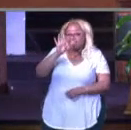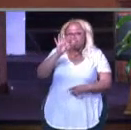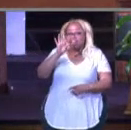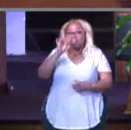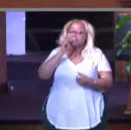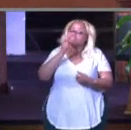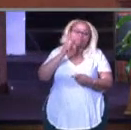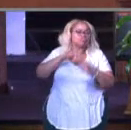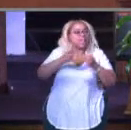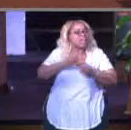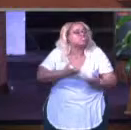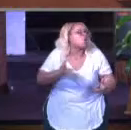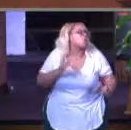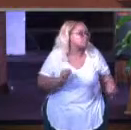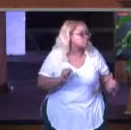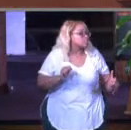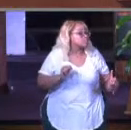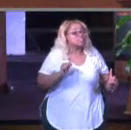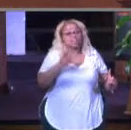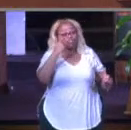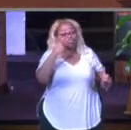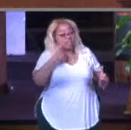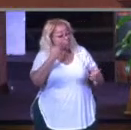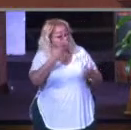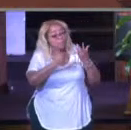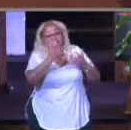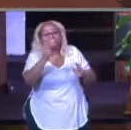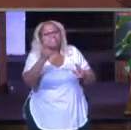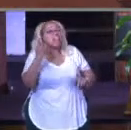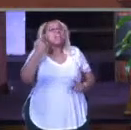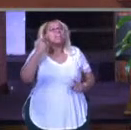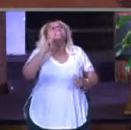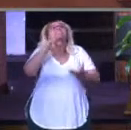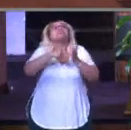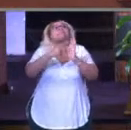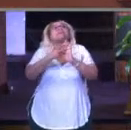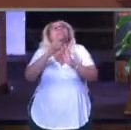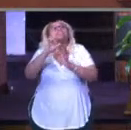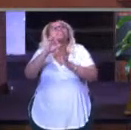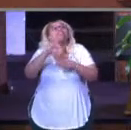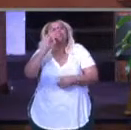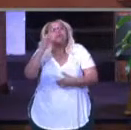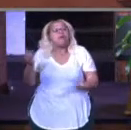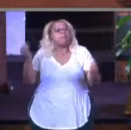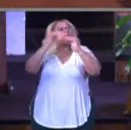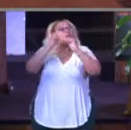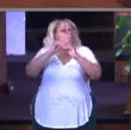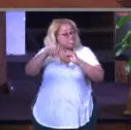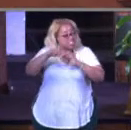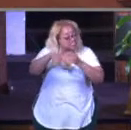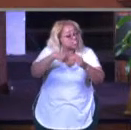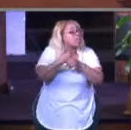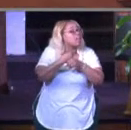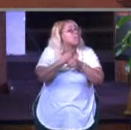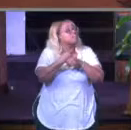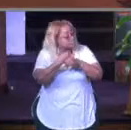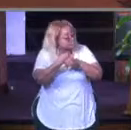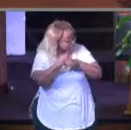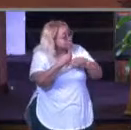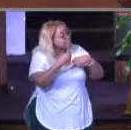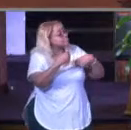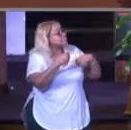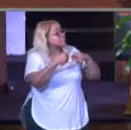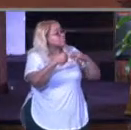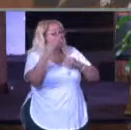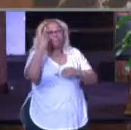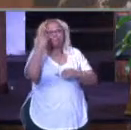is inexhaustible. So just because you got some gifts last year doesn't mean that the Spirit doesn't have more for you this year. Oh, do